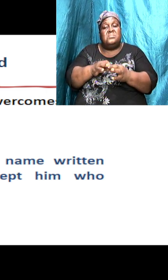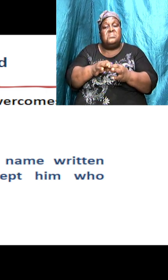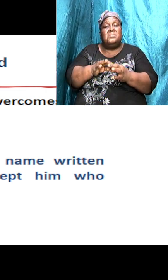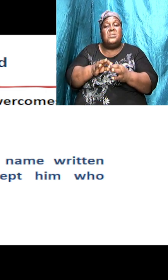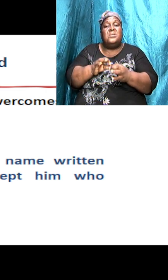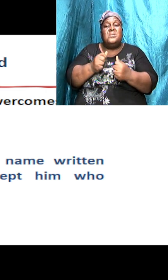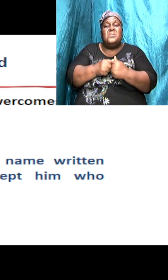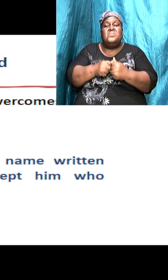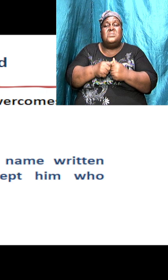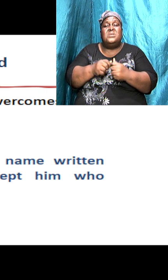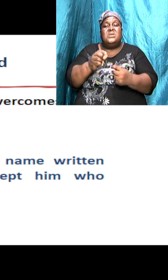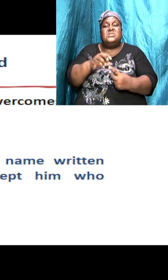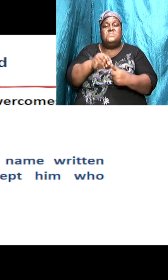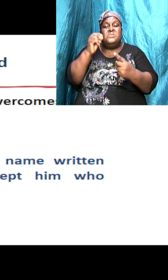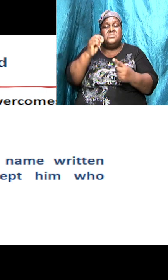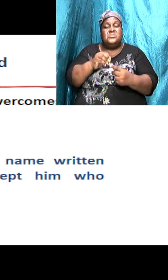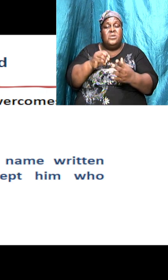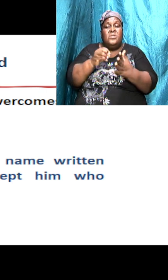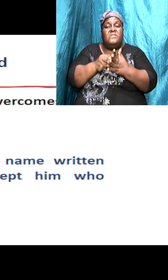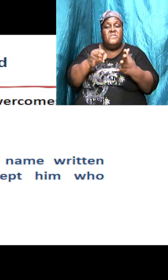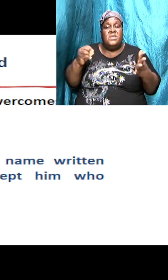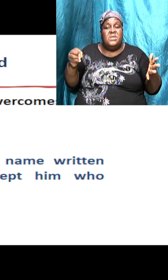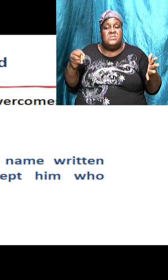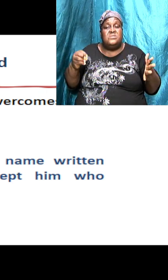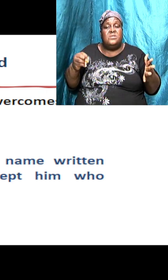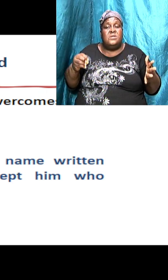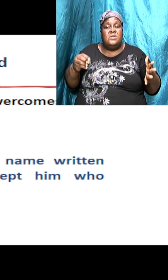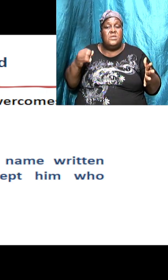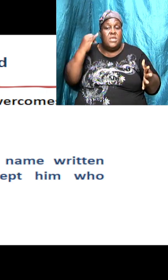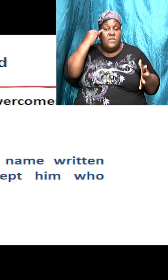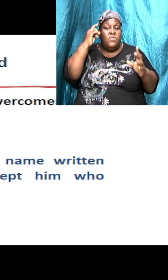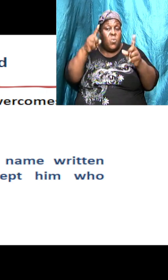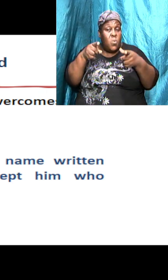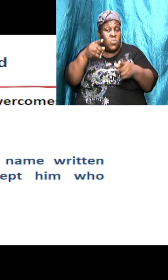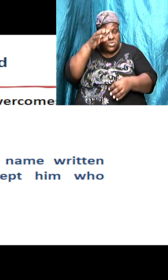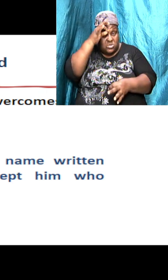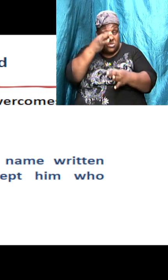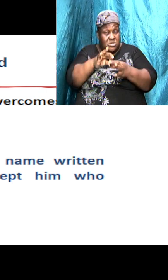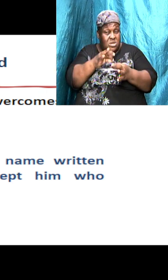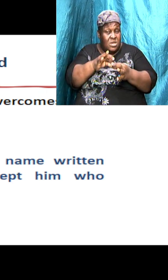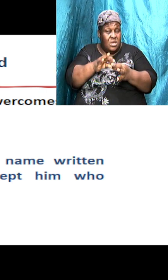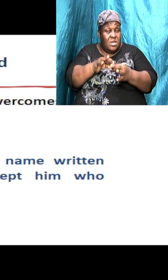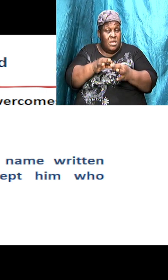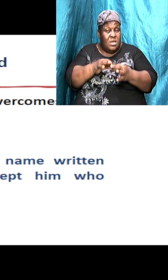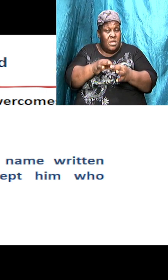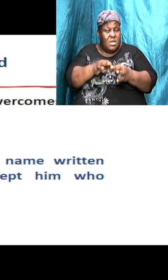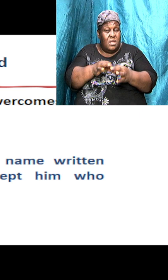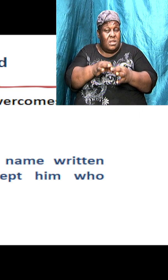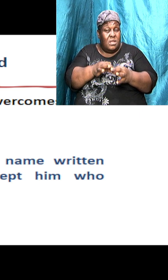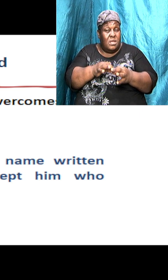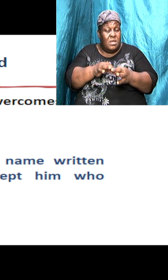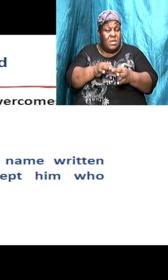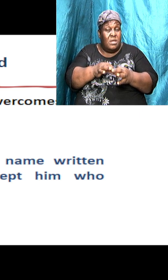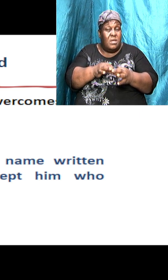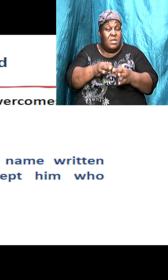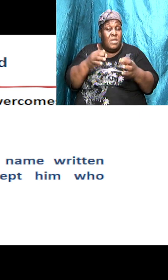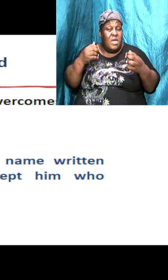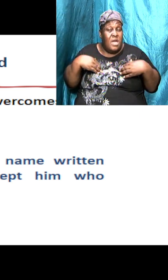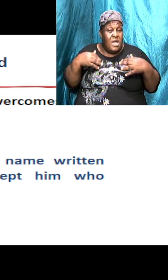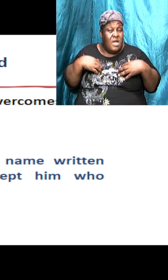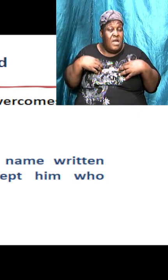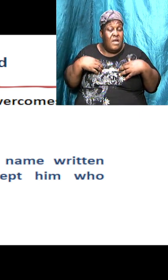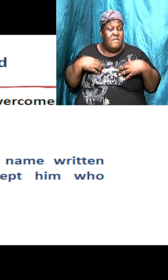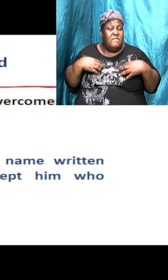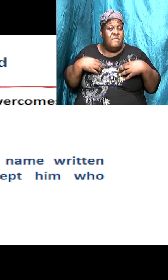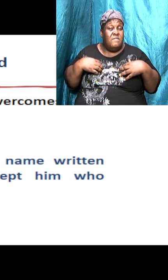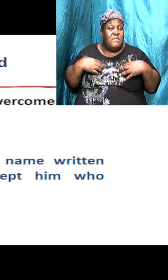charged with a particular offense. But then if they go to court and they're acquitted in the court, in other words, they have the trial and